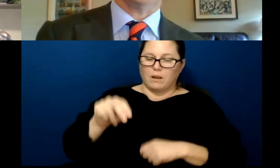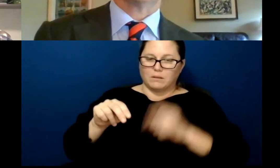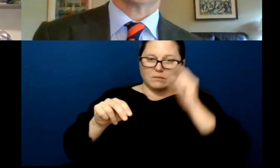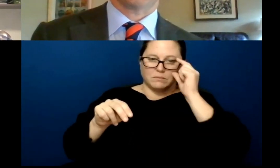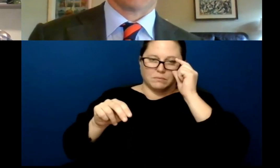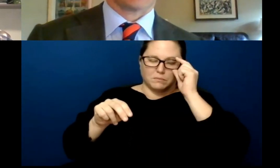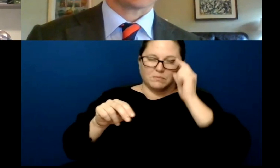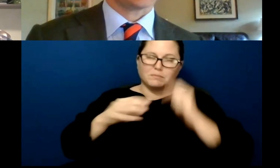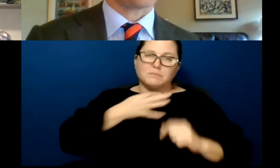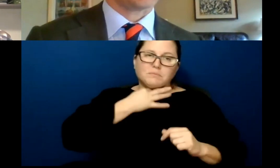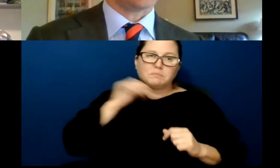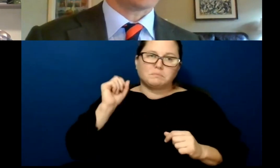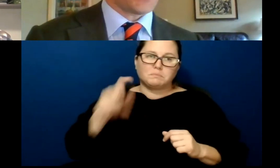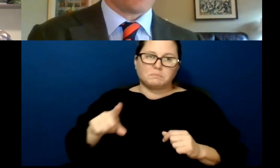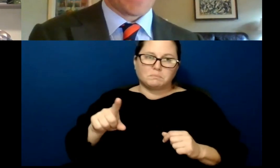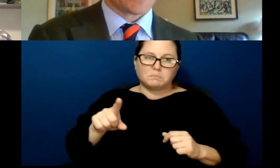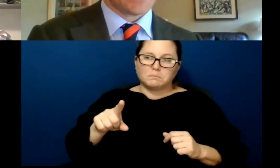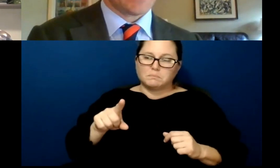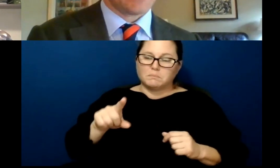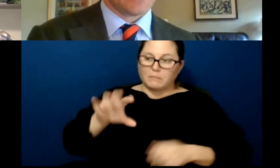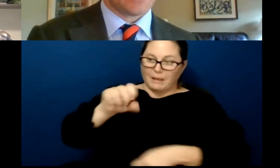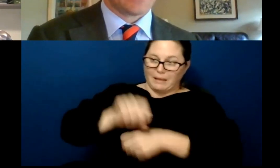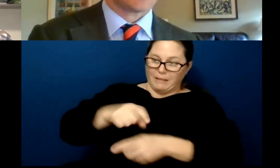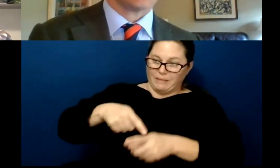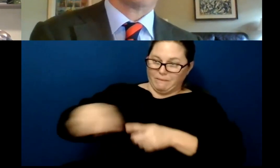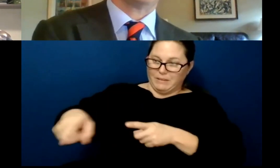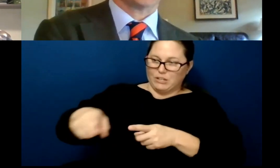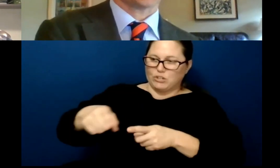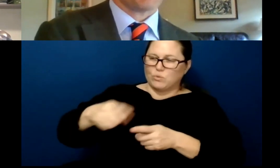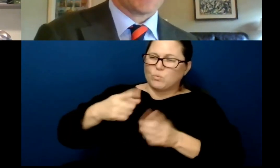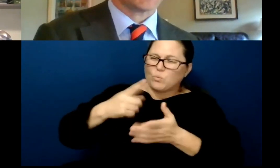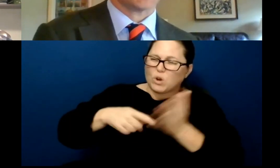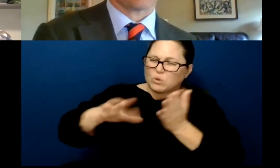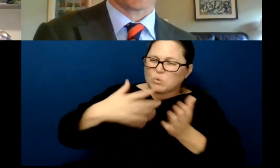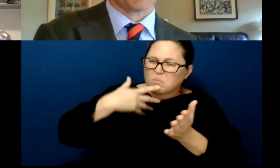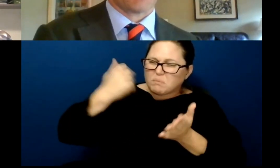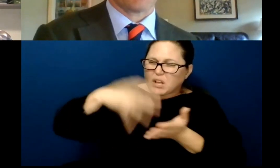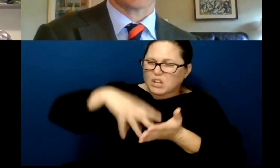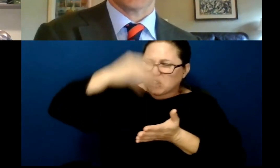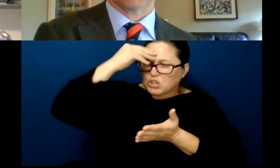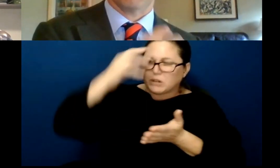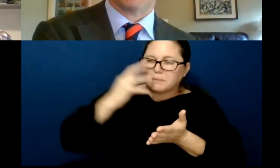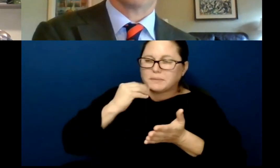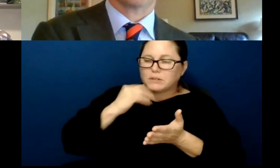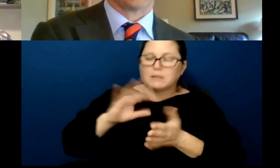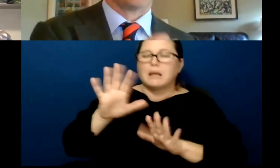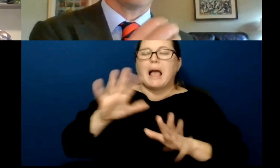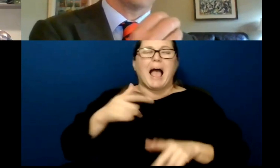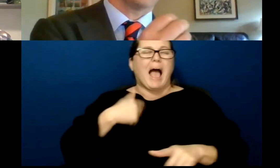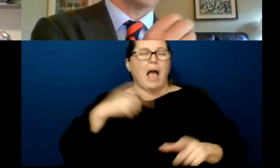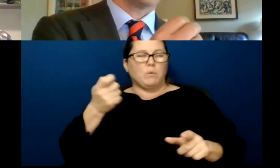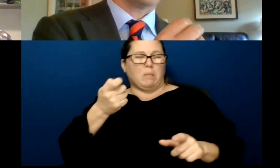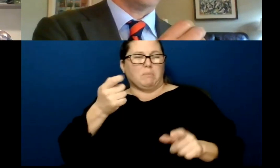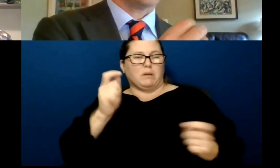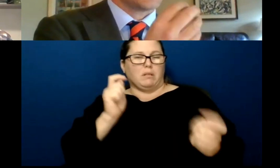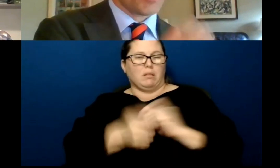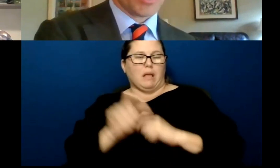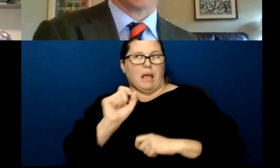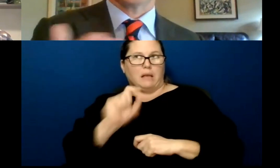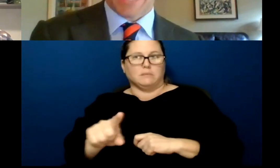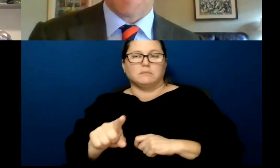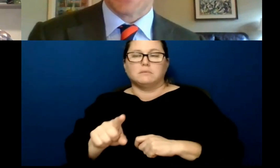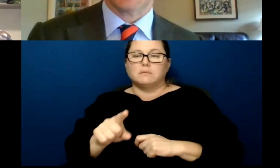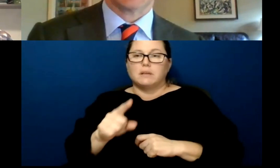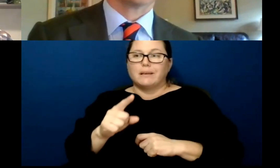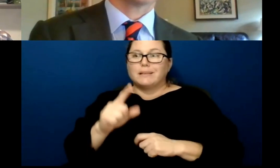best learning experience in the field? I'll ask it, and is there a particular patient or experience that you remember where there